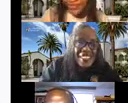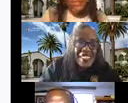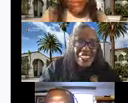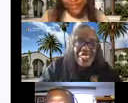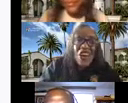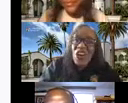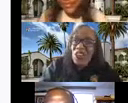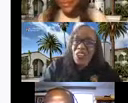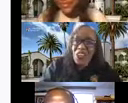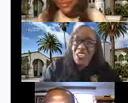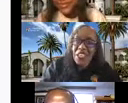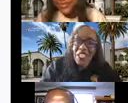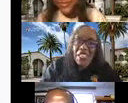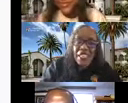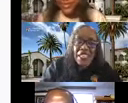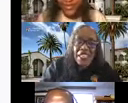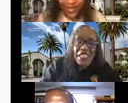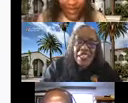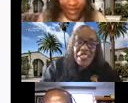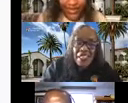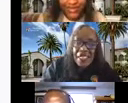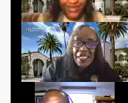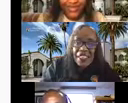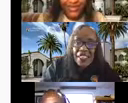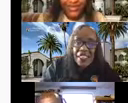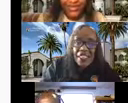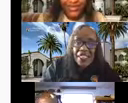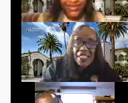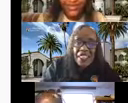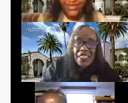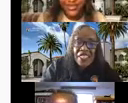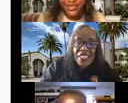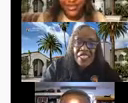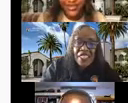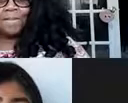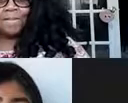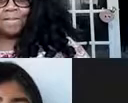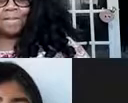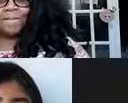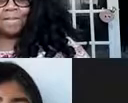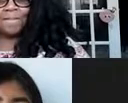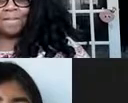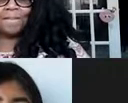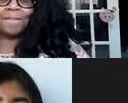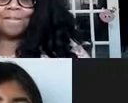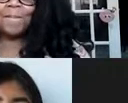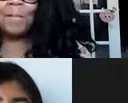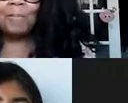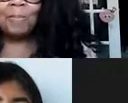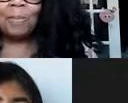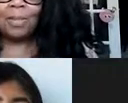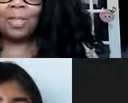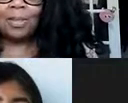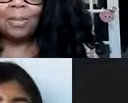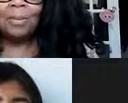decision. It's going to be between San Diego State, San Marcos, and USD. You want to? She wants to